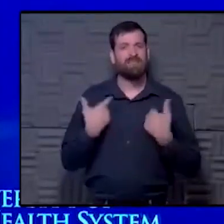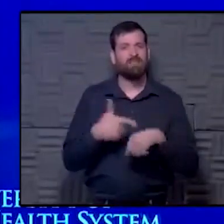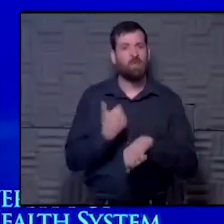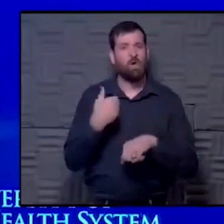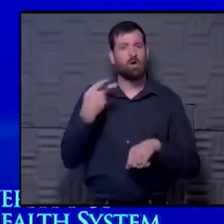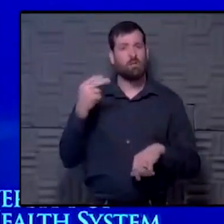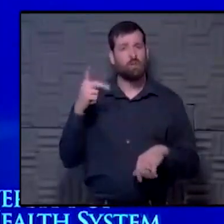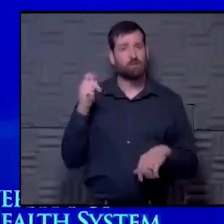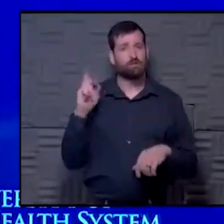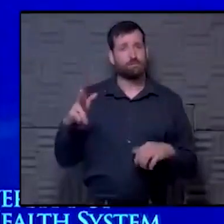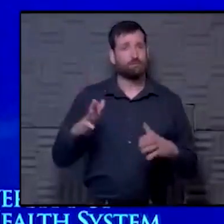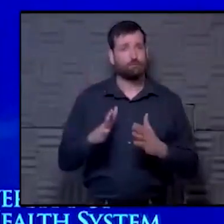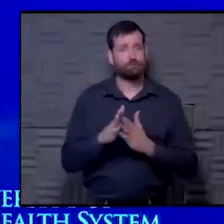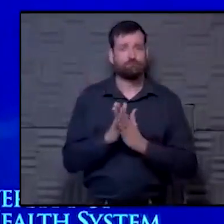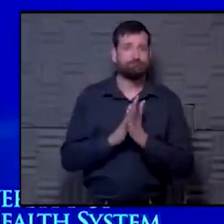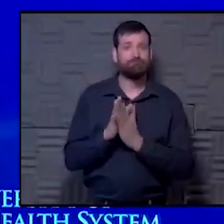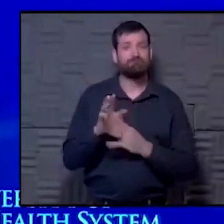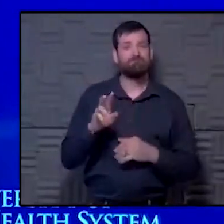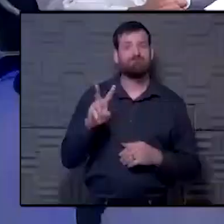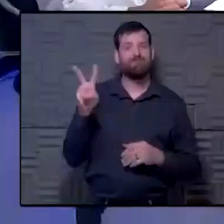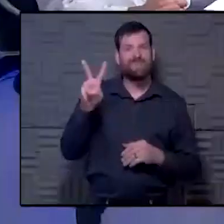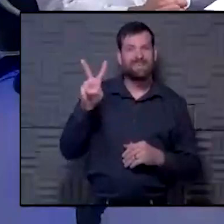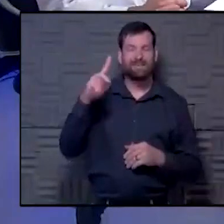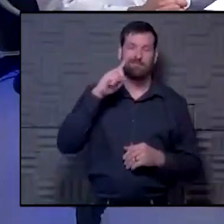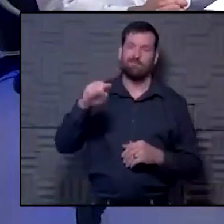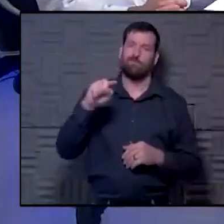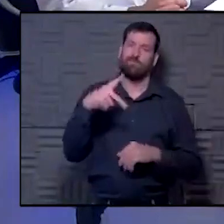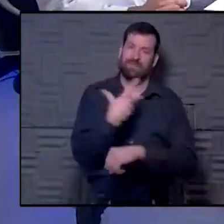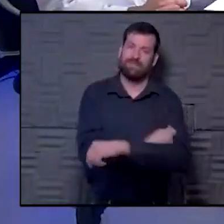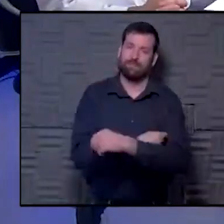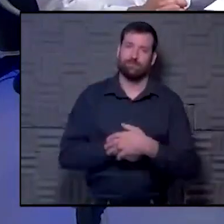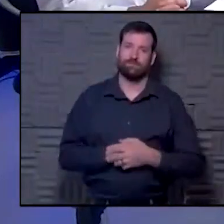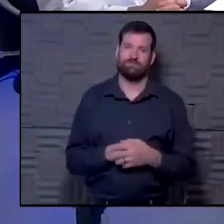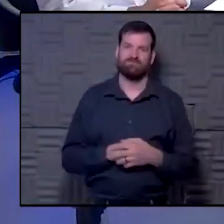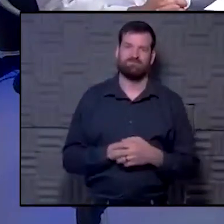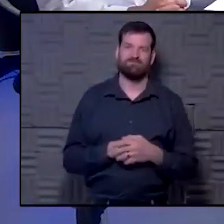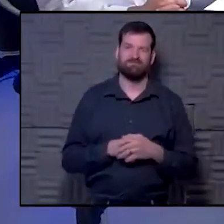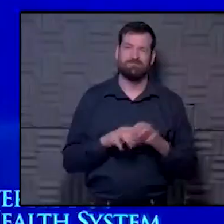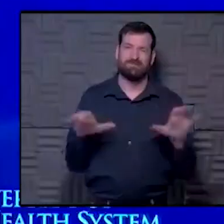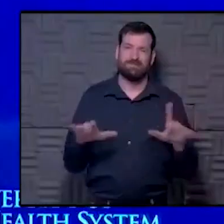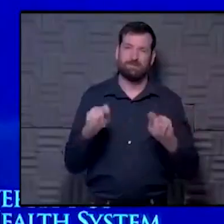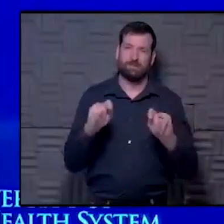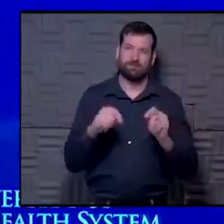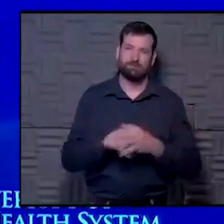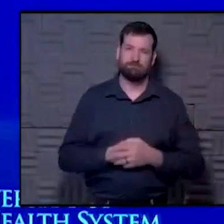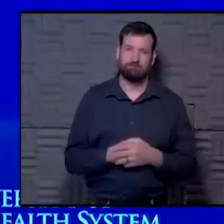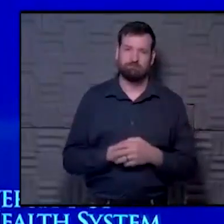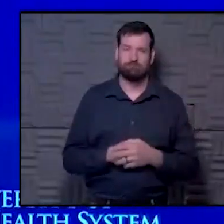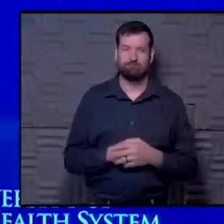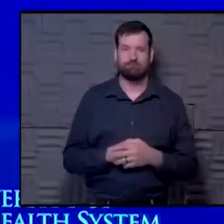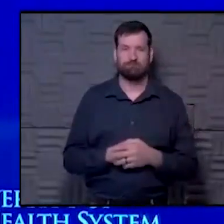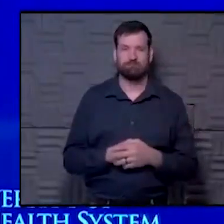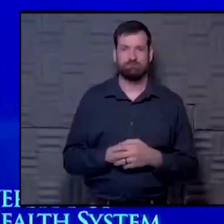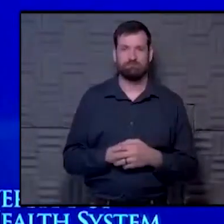And to do that, V for vaccination. Let's do this arm to arm.